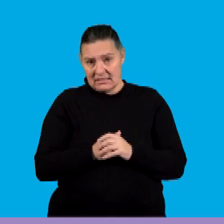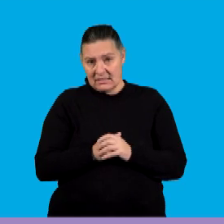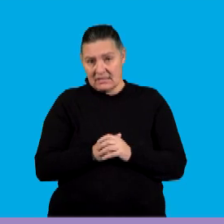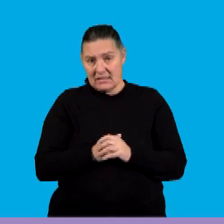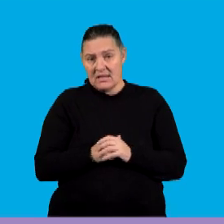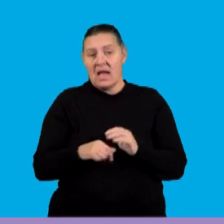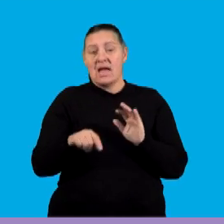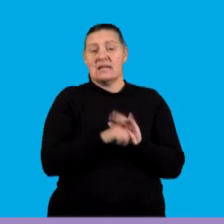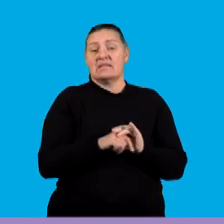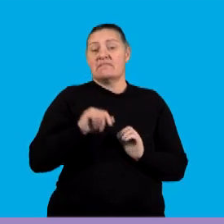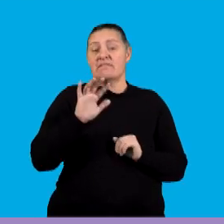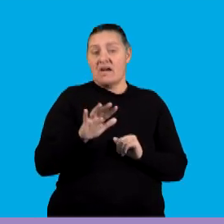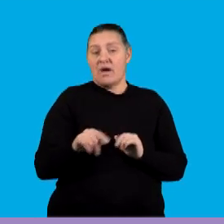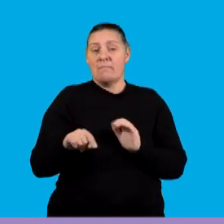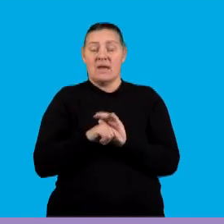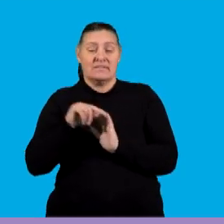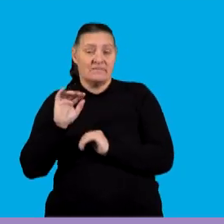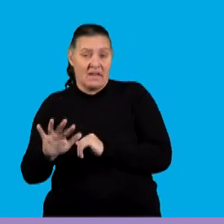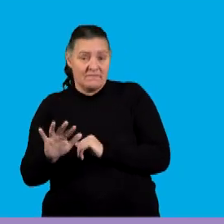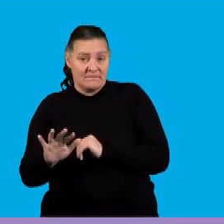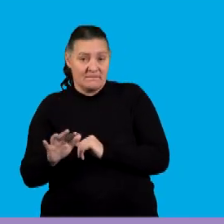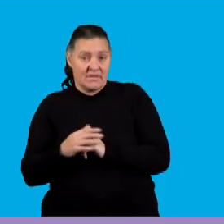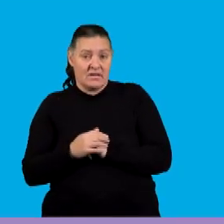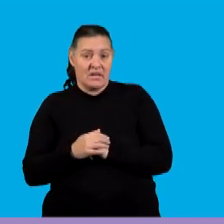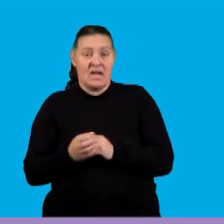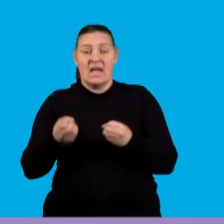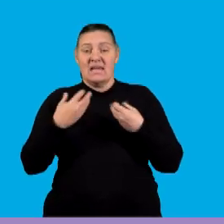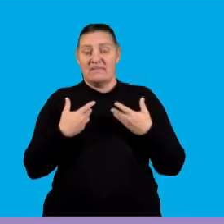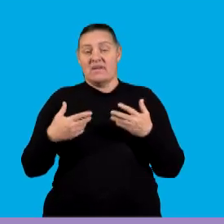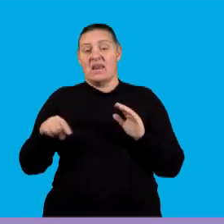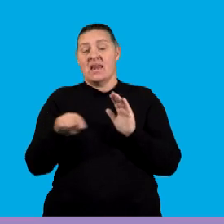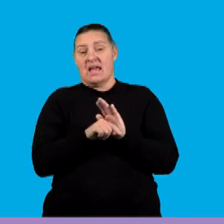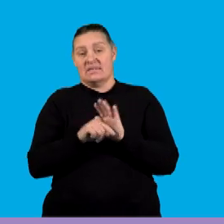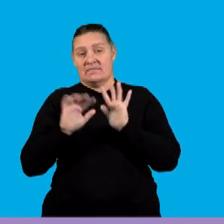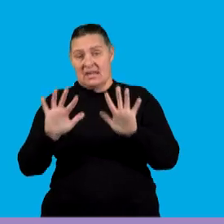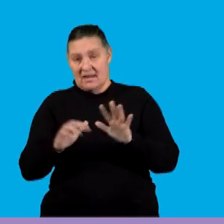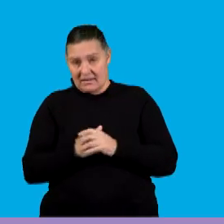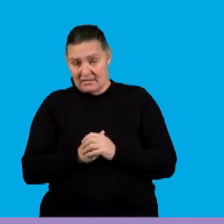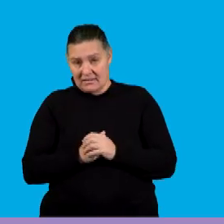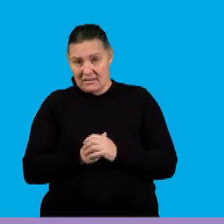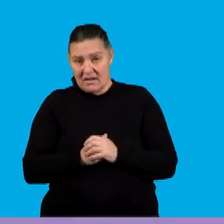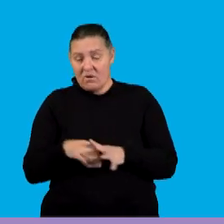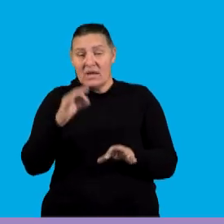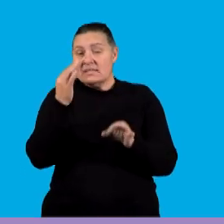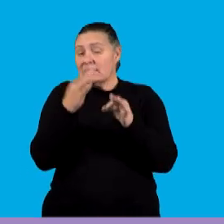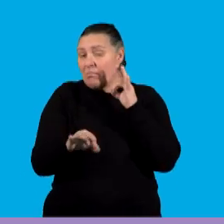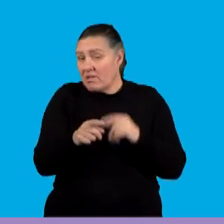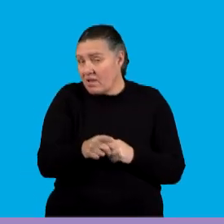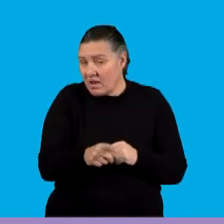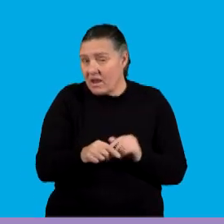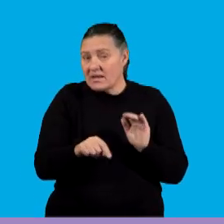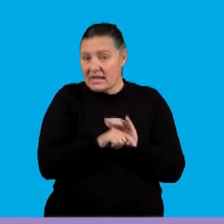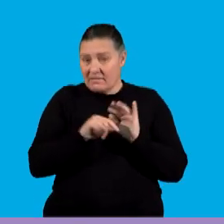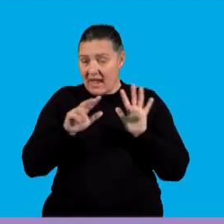and a negative 5 minus 5 gives us a negative 10. Now, if we simplify a negative